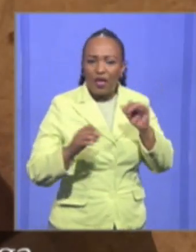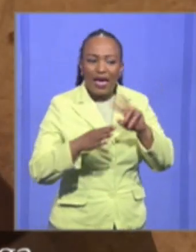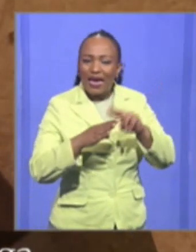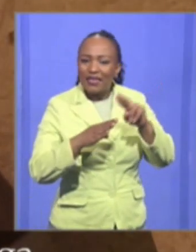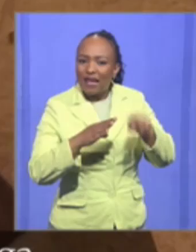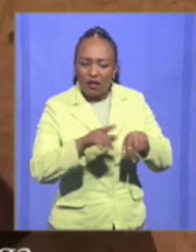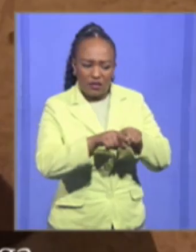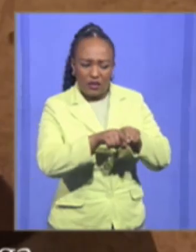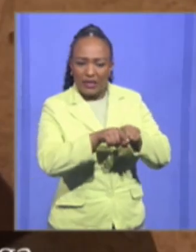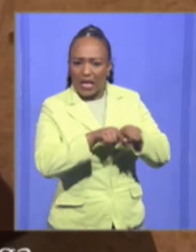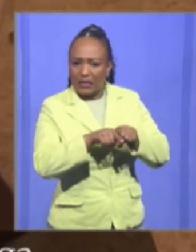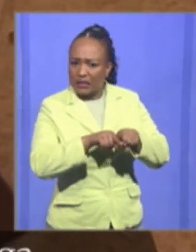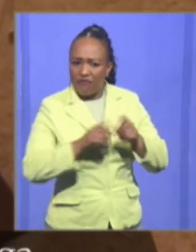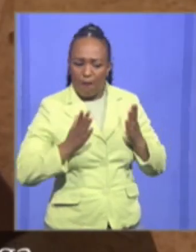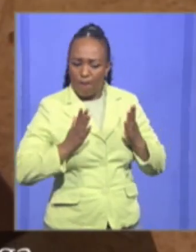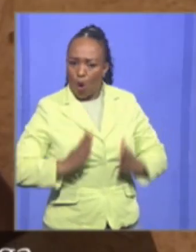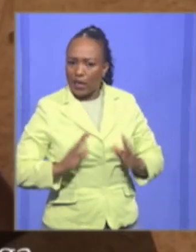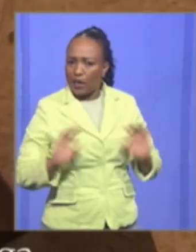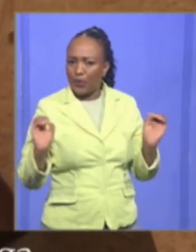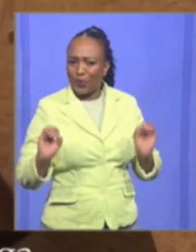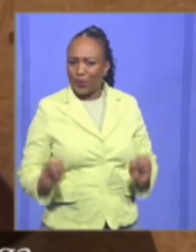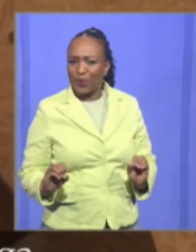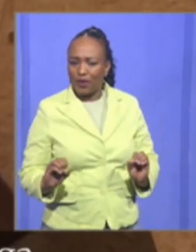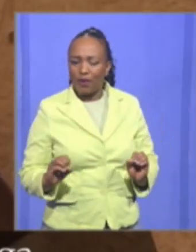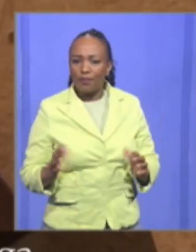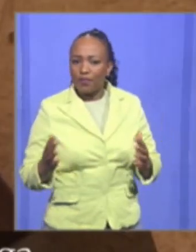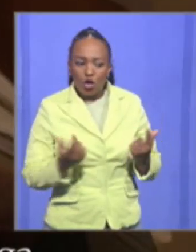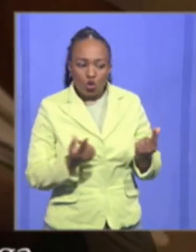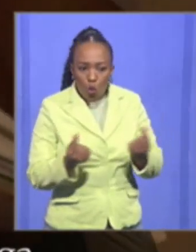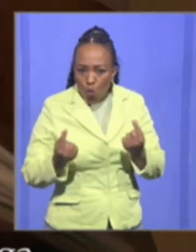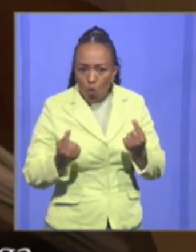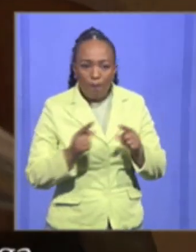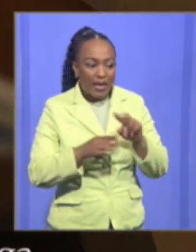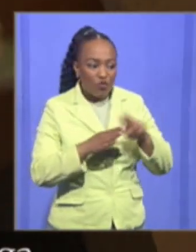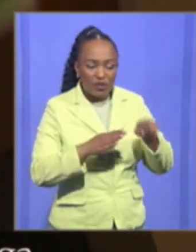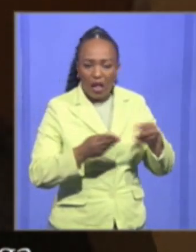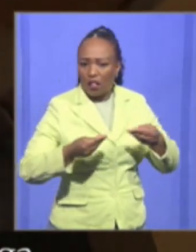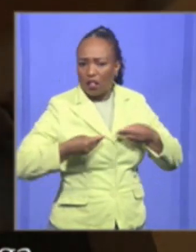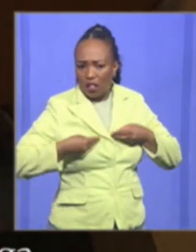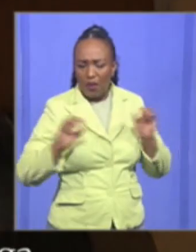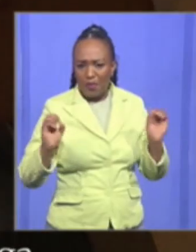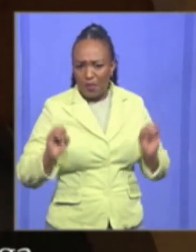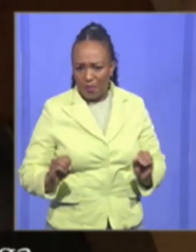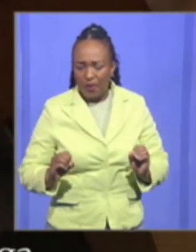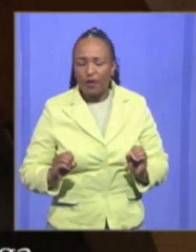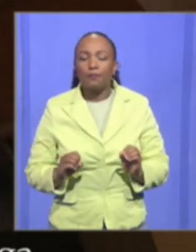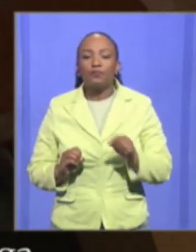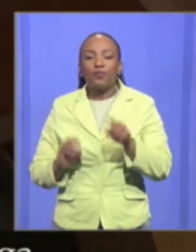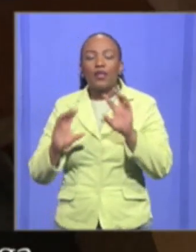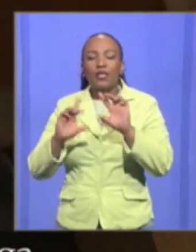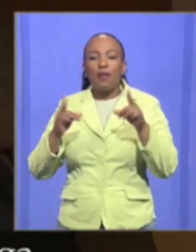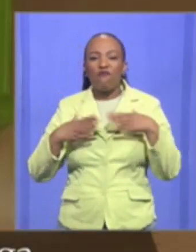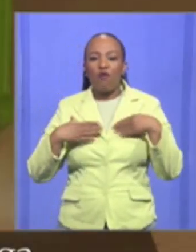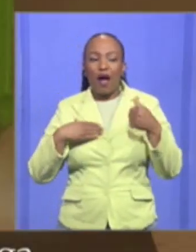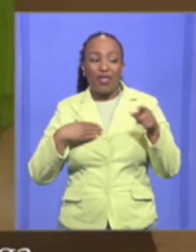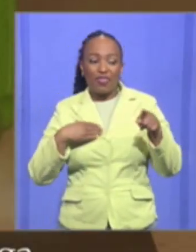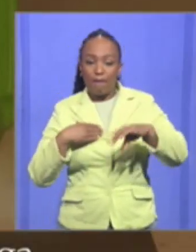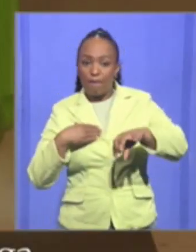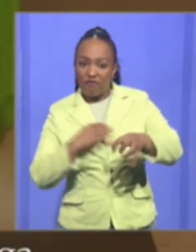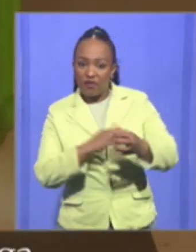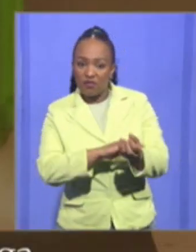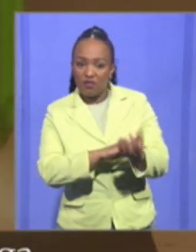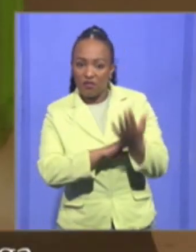her. Post-mortem ba ile bo menda mara akuna ma results. Le go le bjalo kgoro ya maphelo ka provinceng e re Matilda o